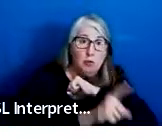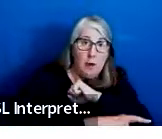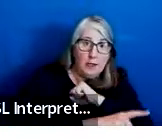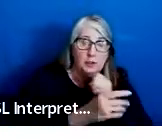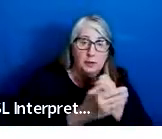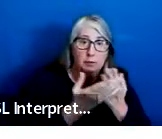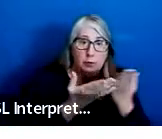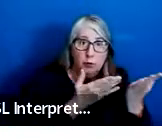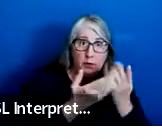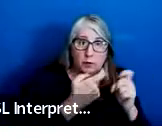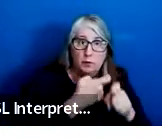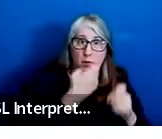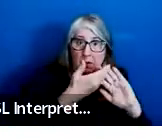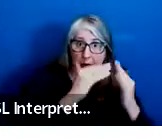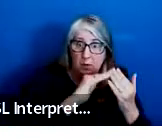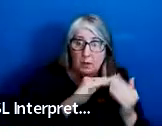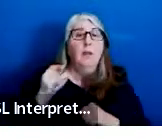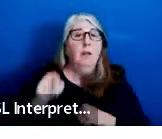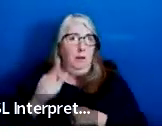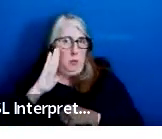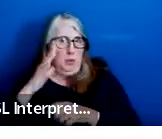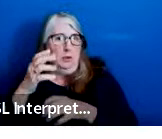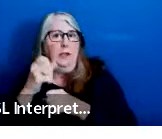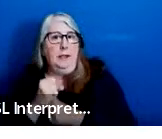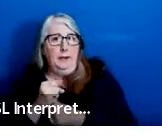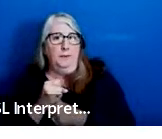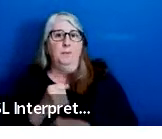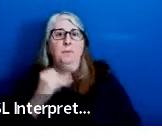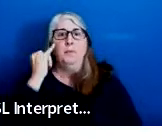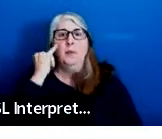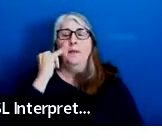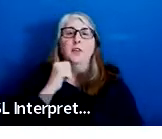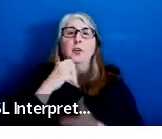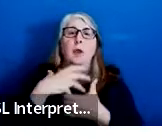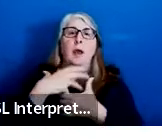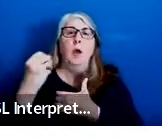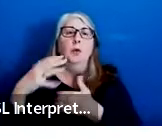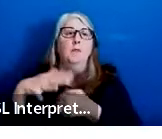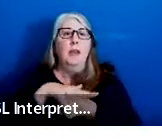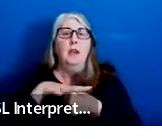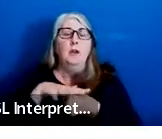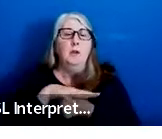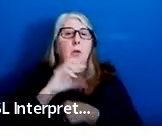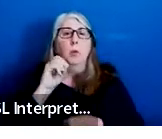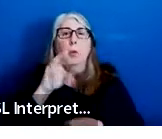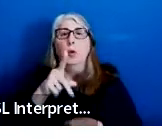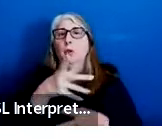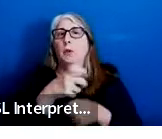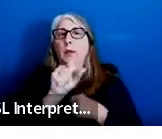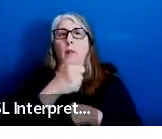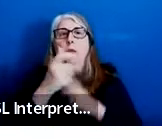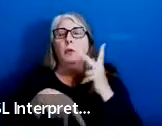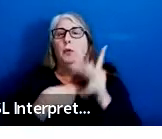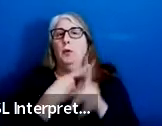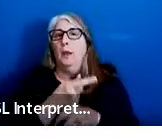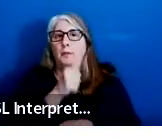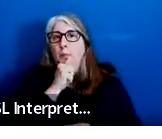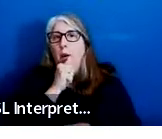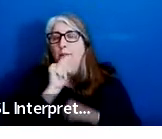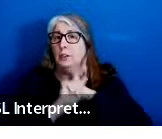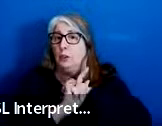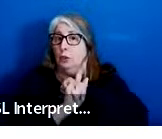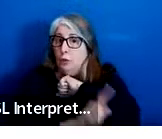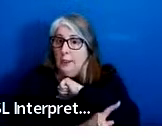of the year. If you are in a municipality or if you receive some other kind of private